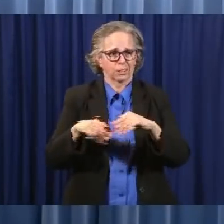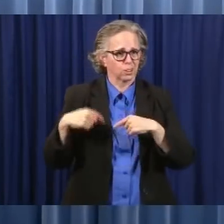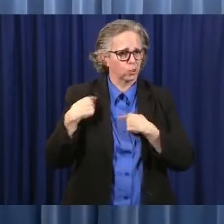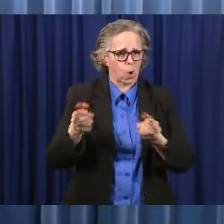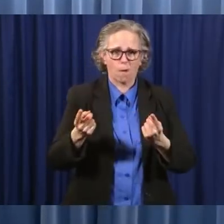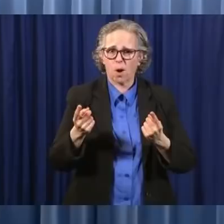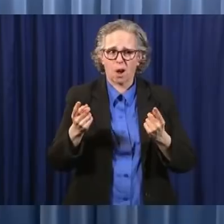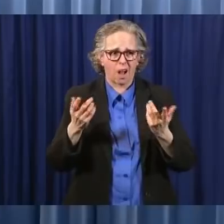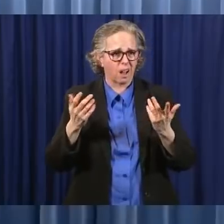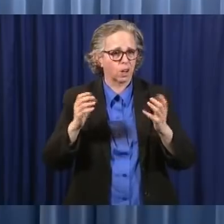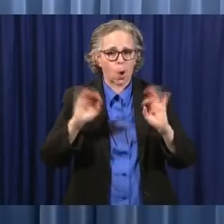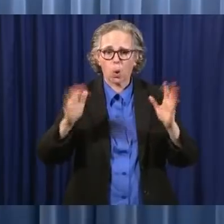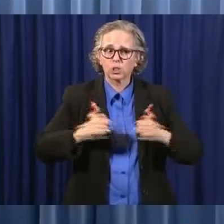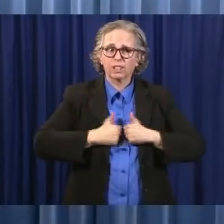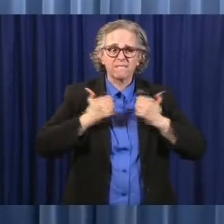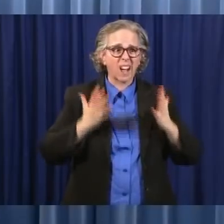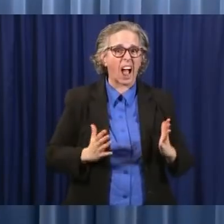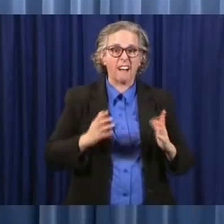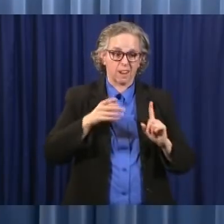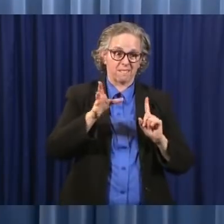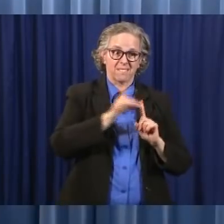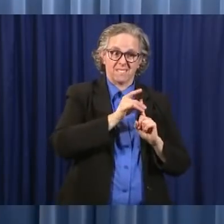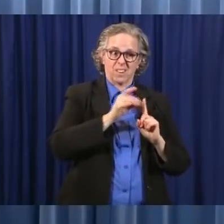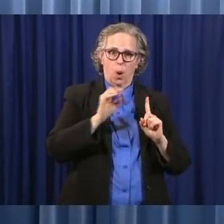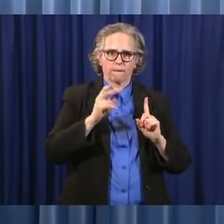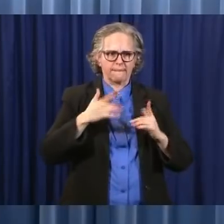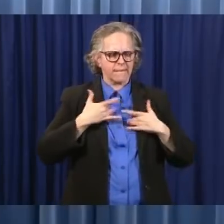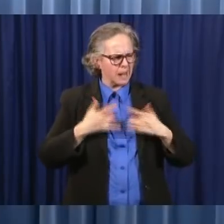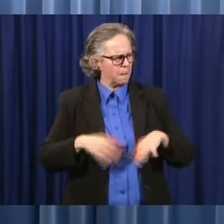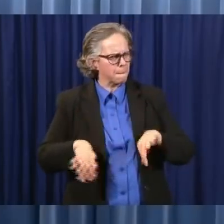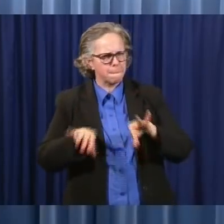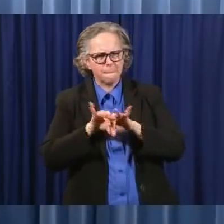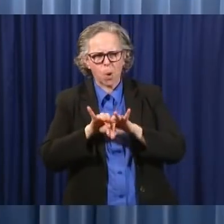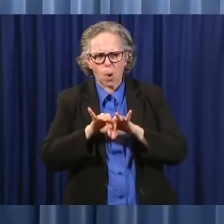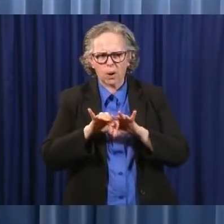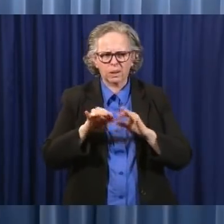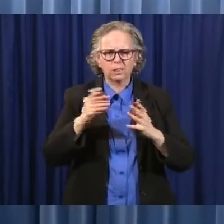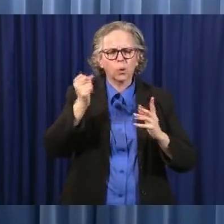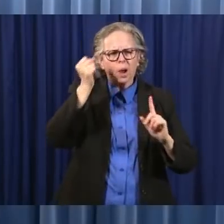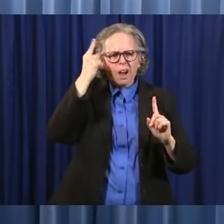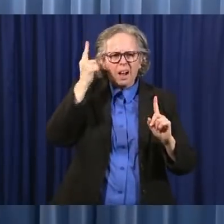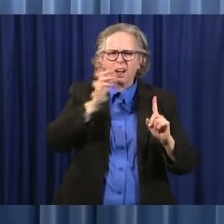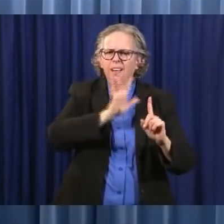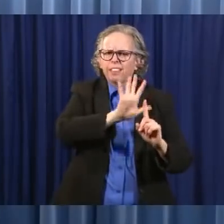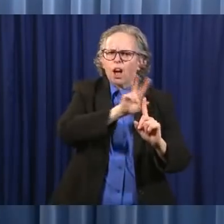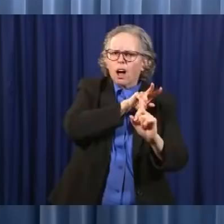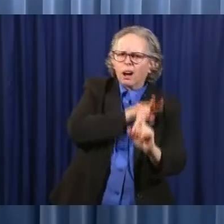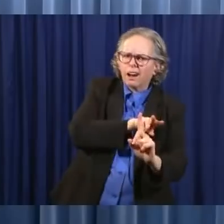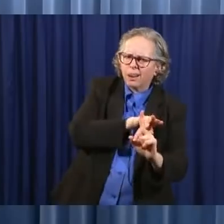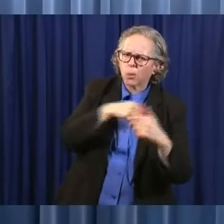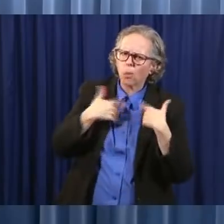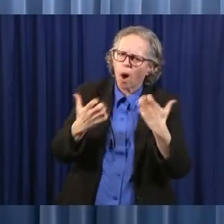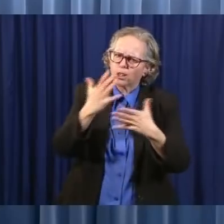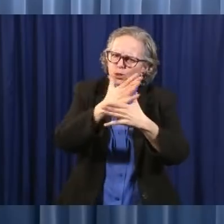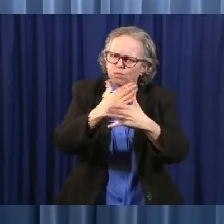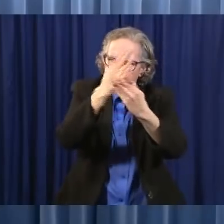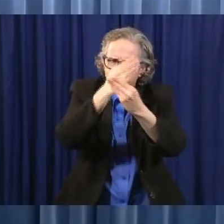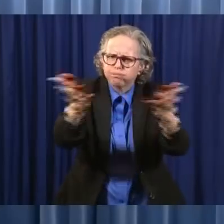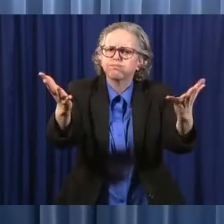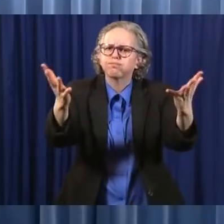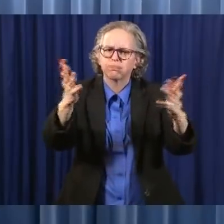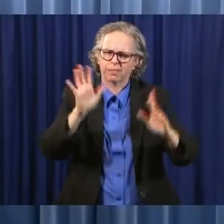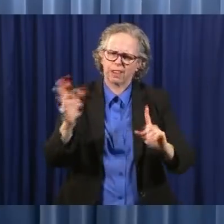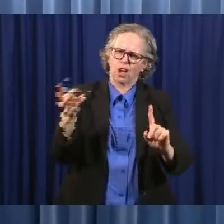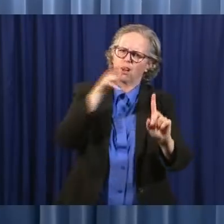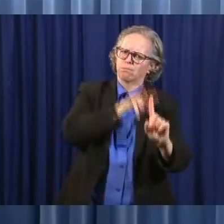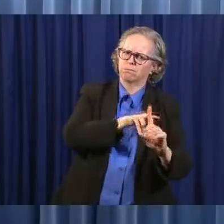gone through it, and we really thought it was important to have someone who lived through it to really talk to the people of Ohio about what